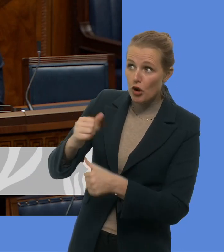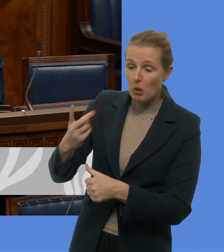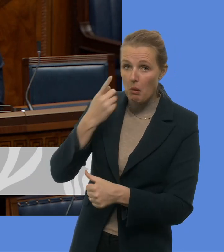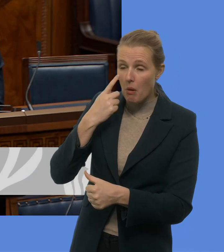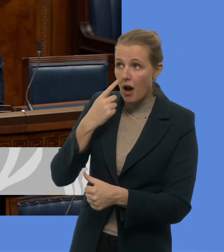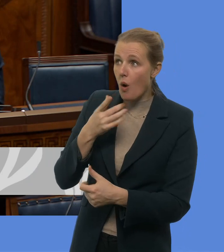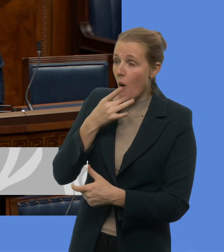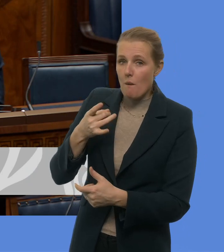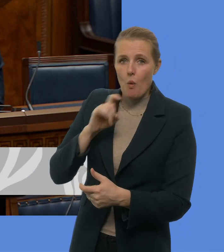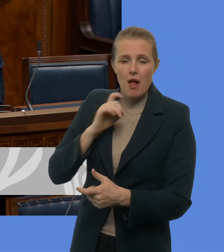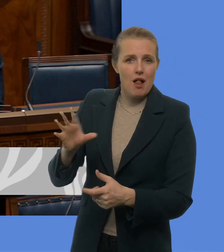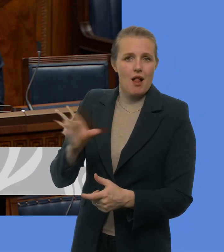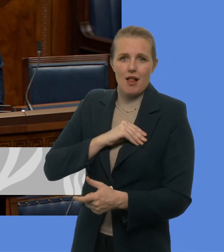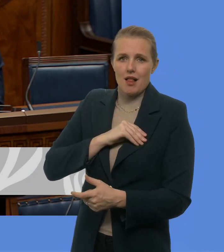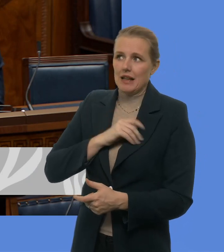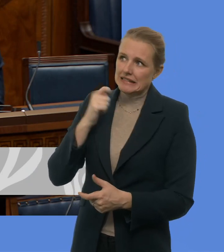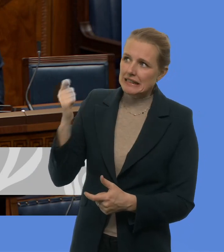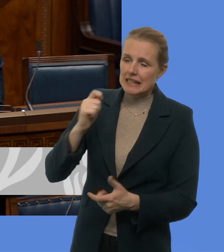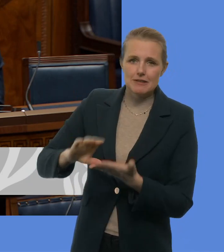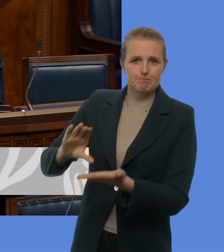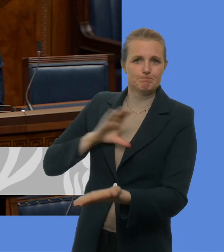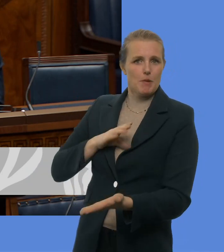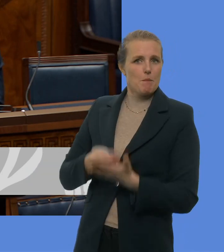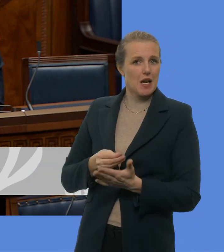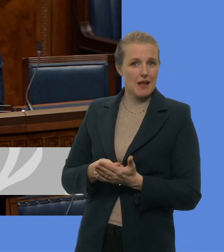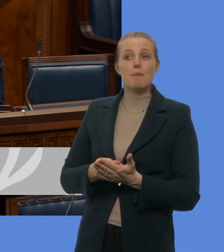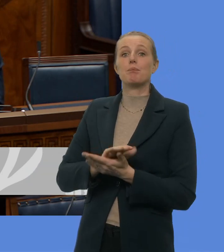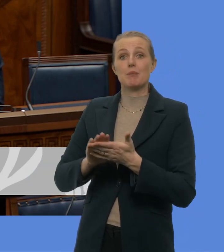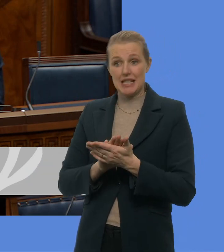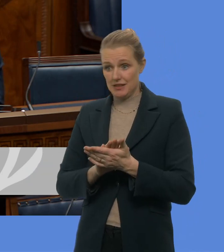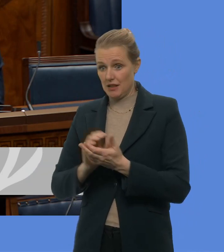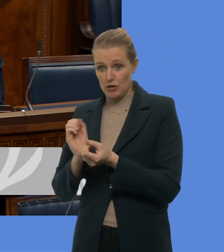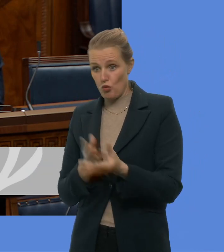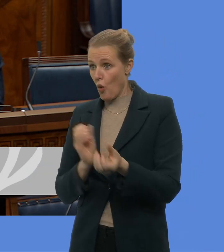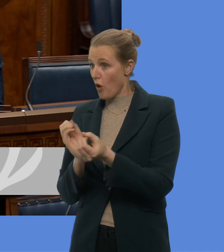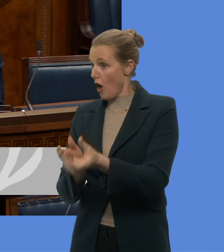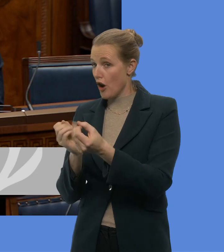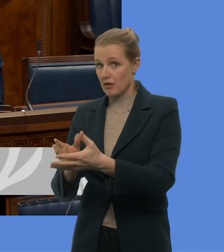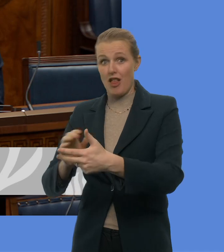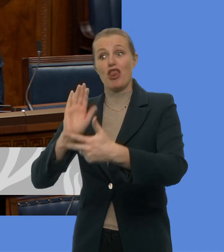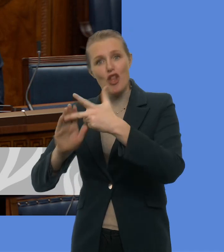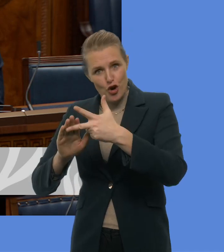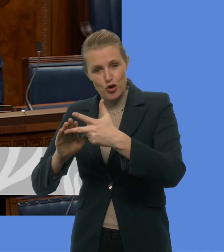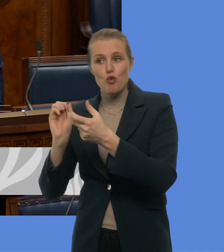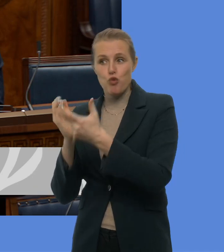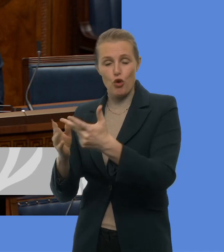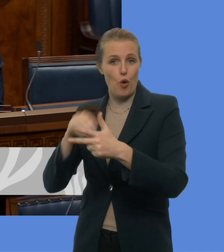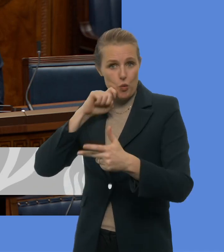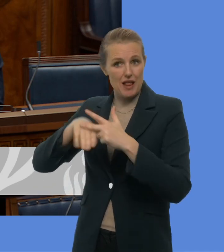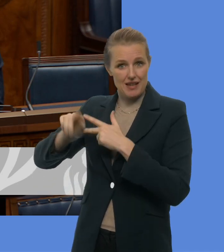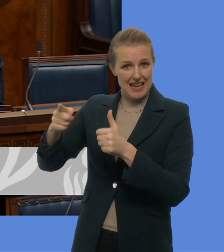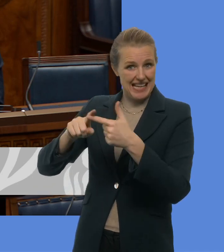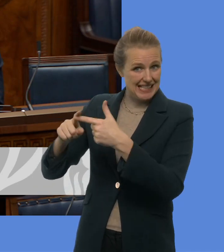only hope that we will come through successfully at the conclusion of their deliberations, and that will happen as quickly